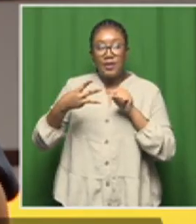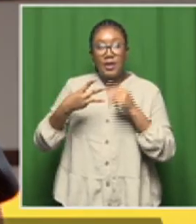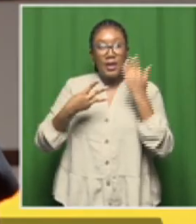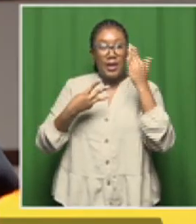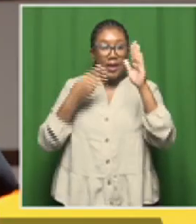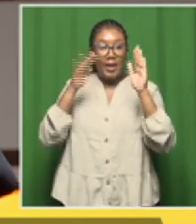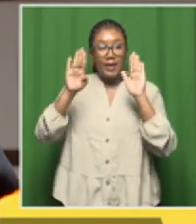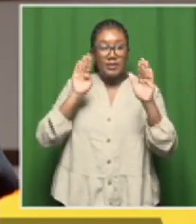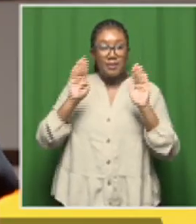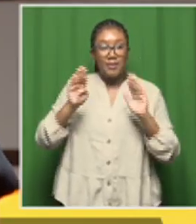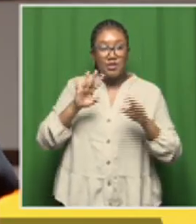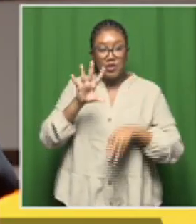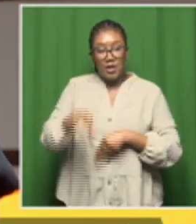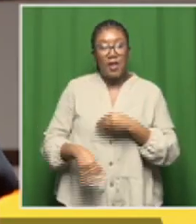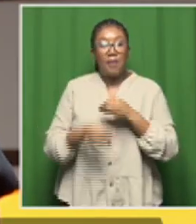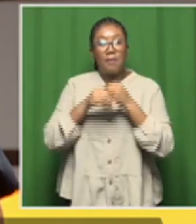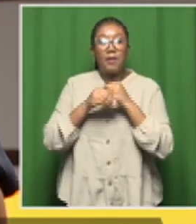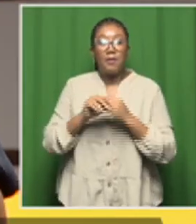part of it,